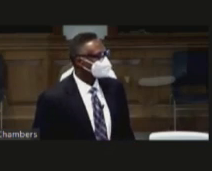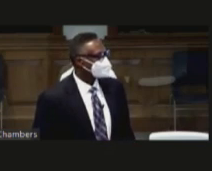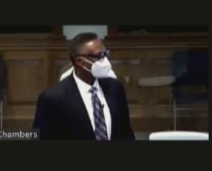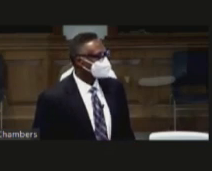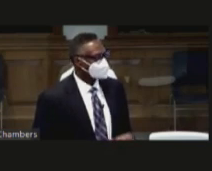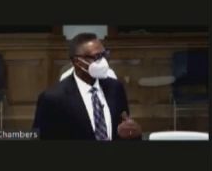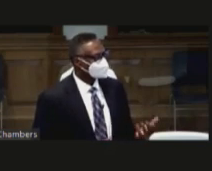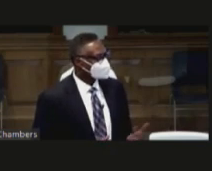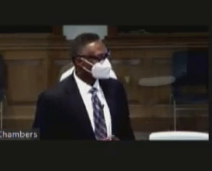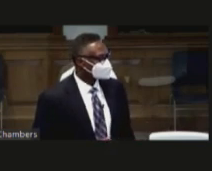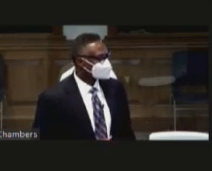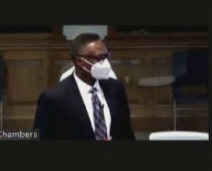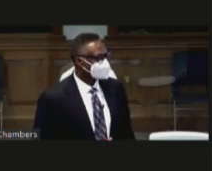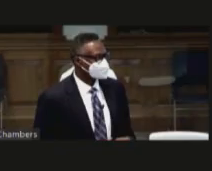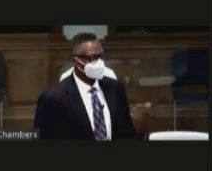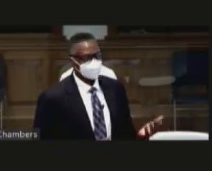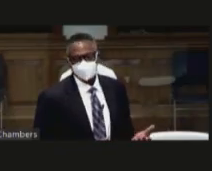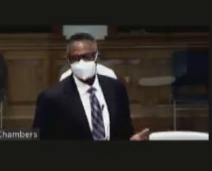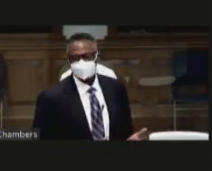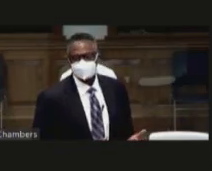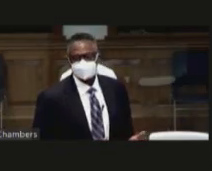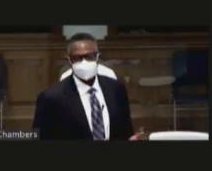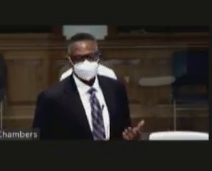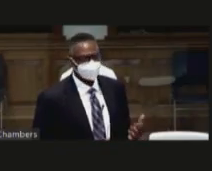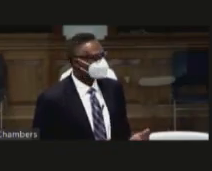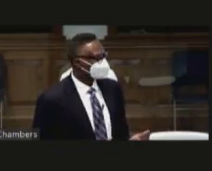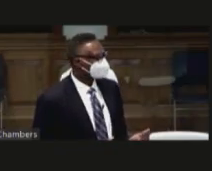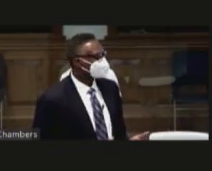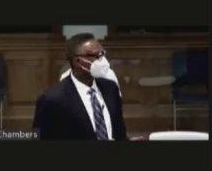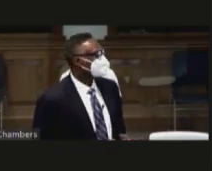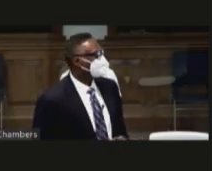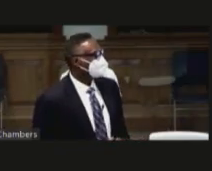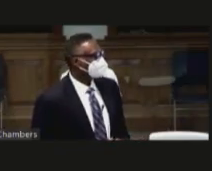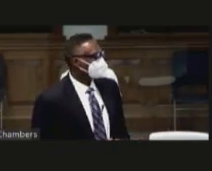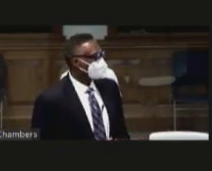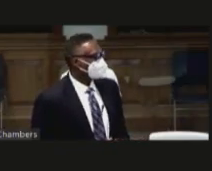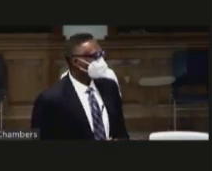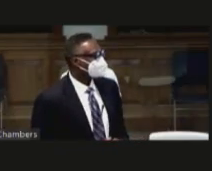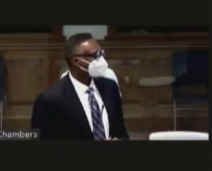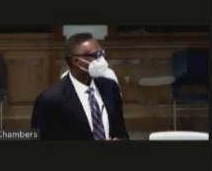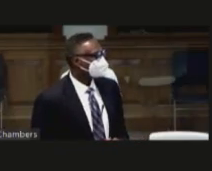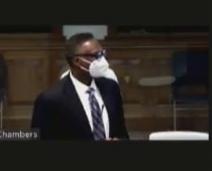So directly across the street from this is the St. Andrew's Church. Next slide.